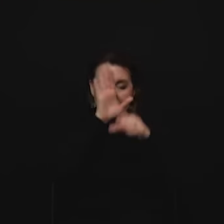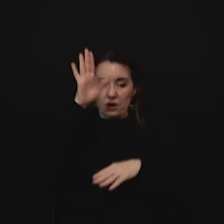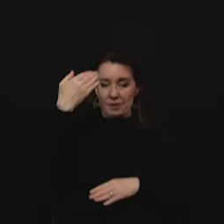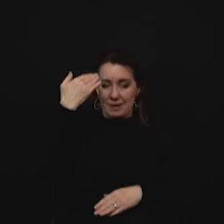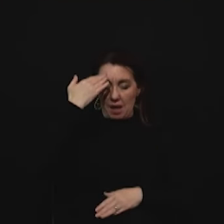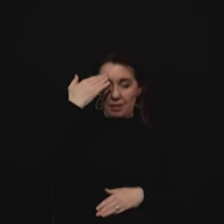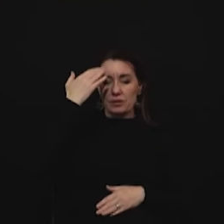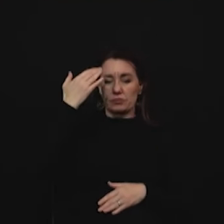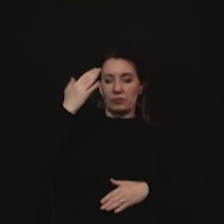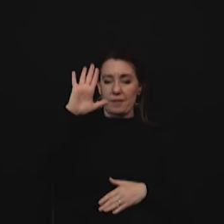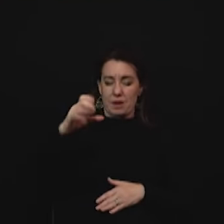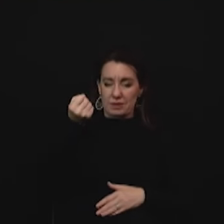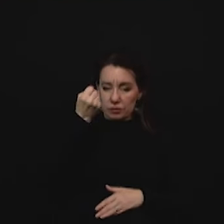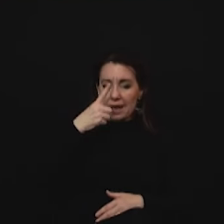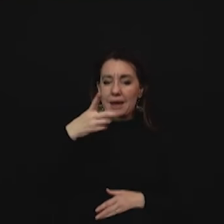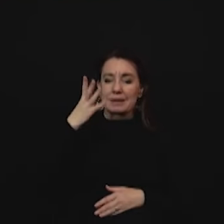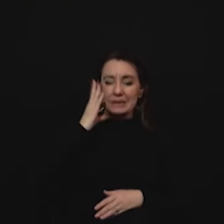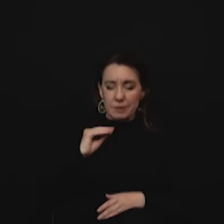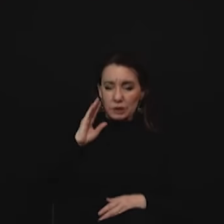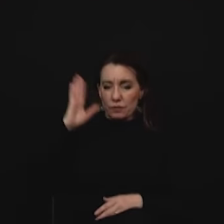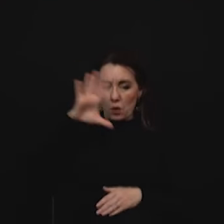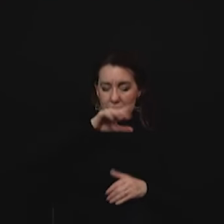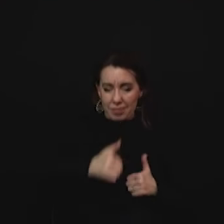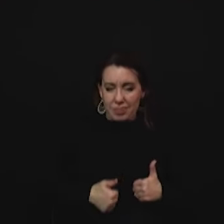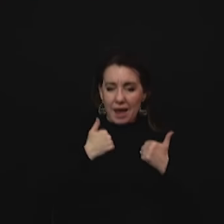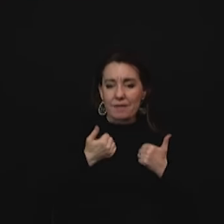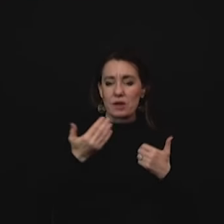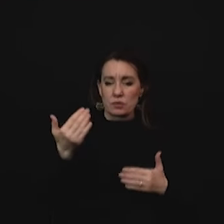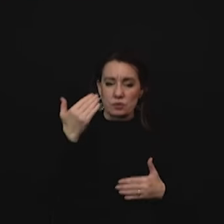understanding of you and their experience of you in their lives. May they grow to know you and love you more fully all the days of their lives, Lord. May your hand be upon them. May they be